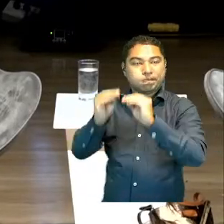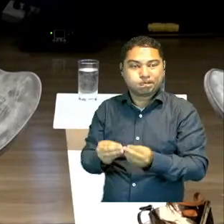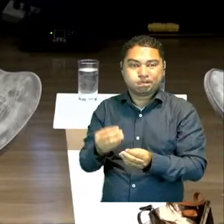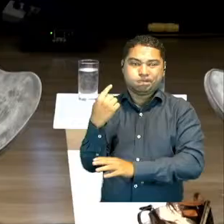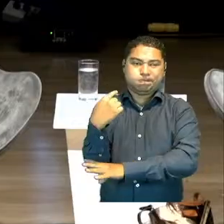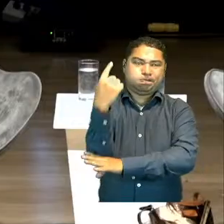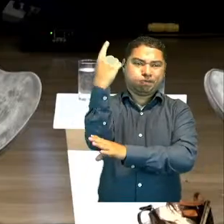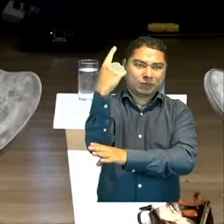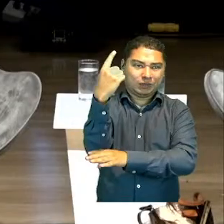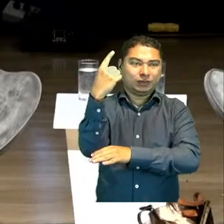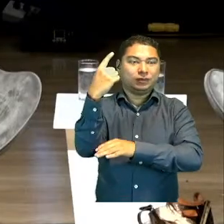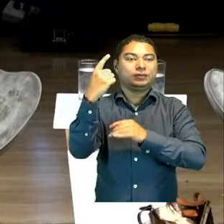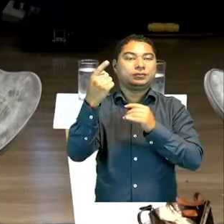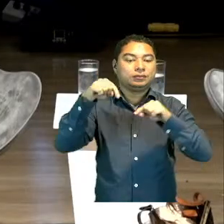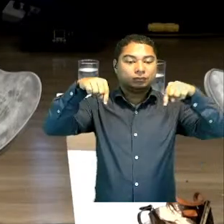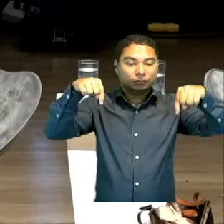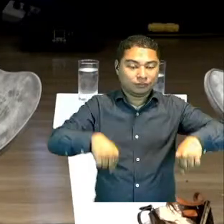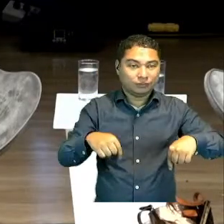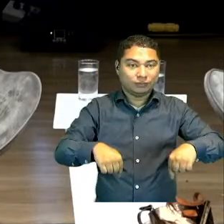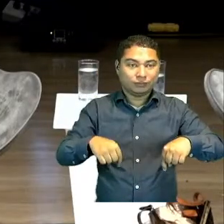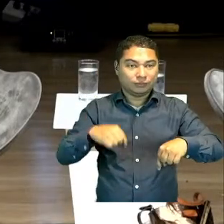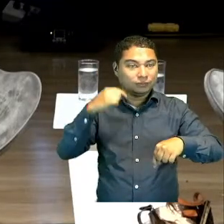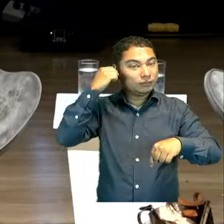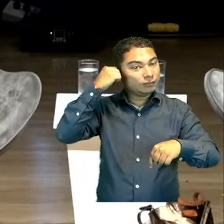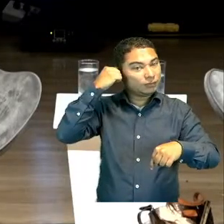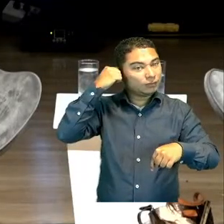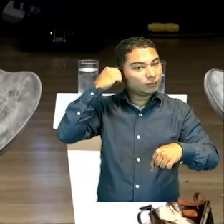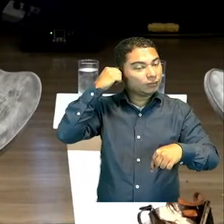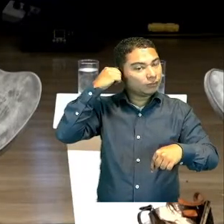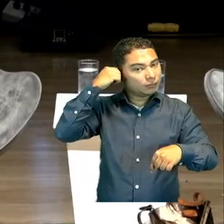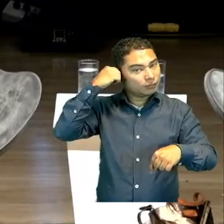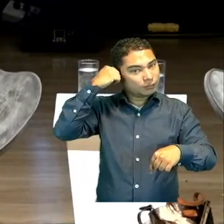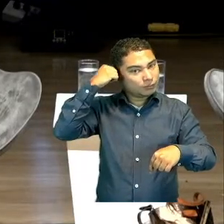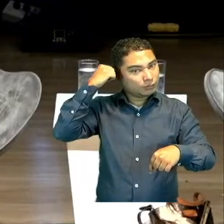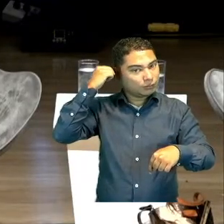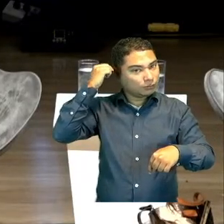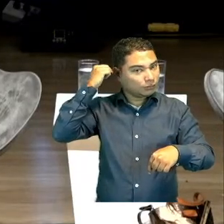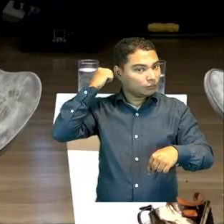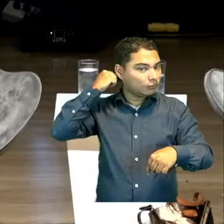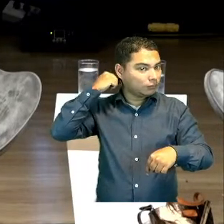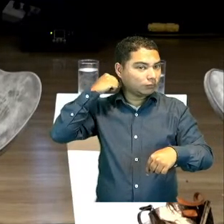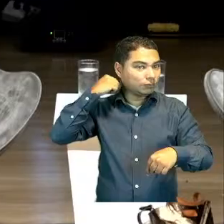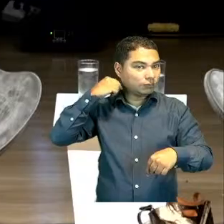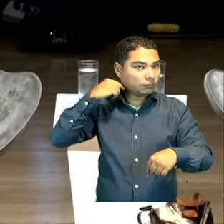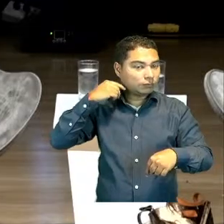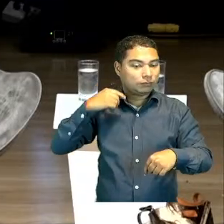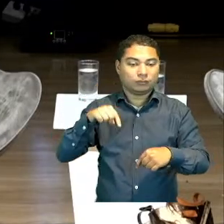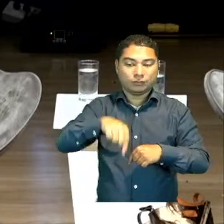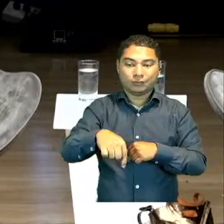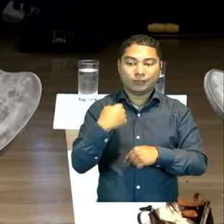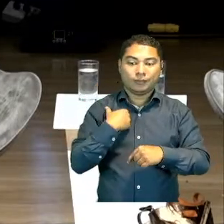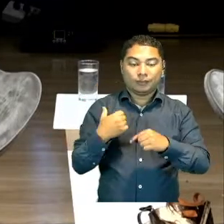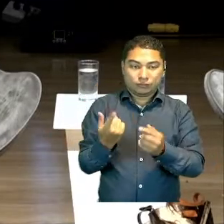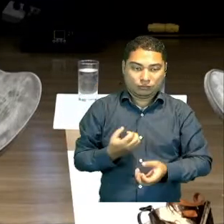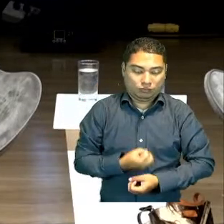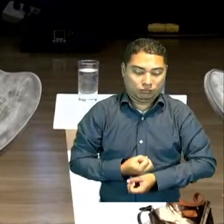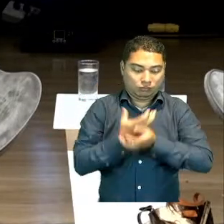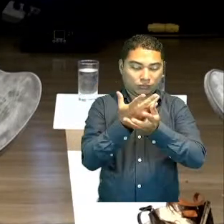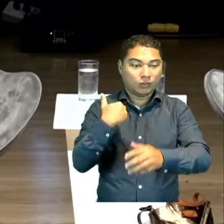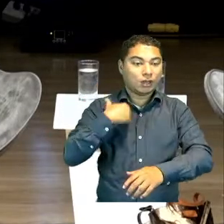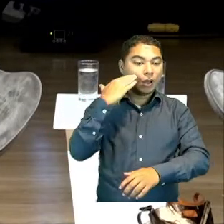because in the ways that policies have been drafted and the ways that justice has been imparted, we can recognize that